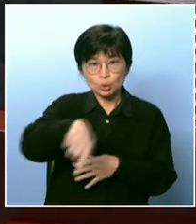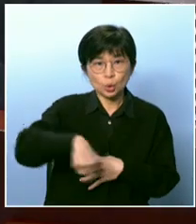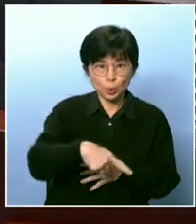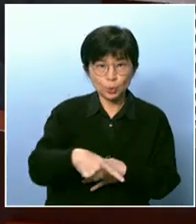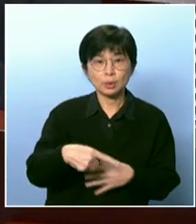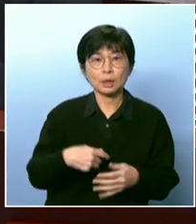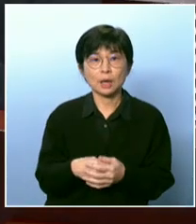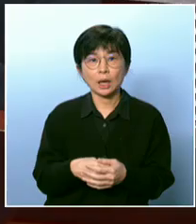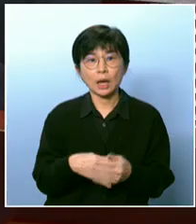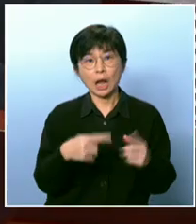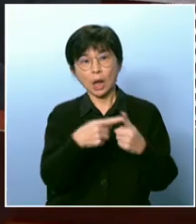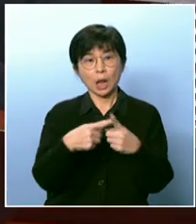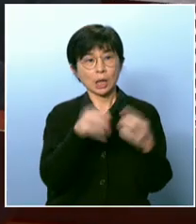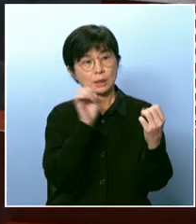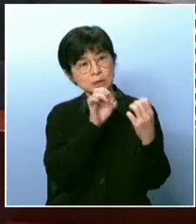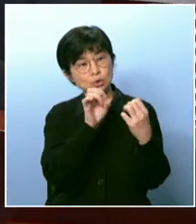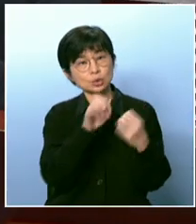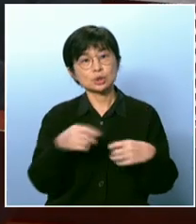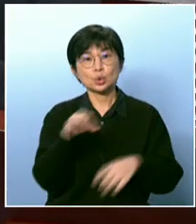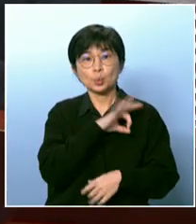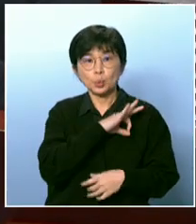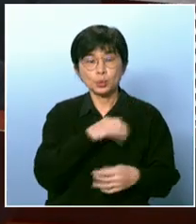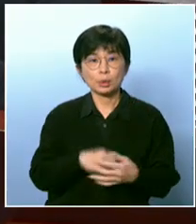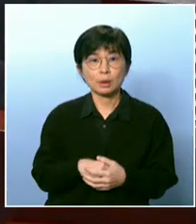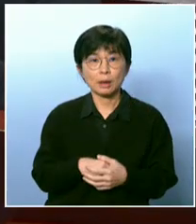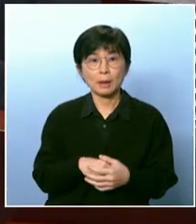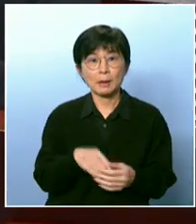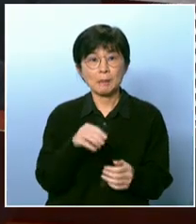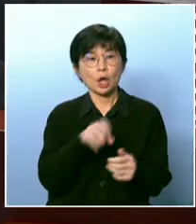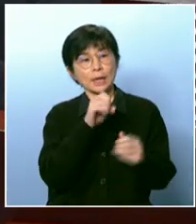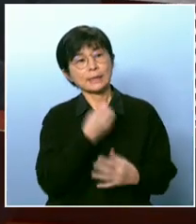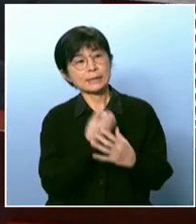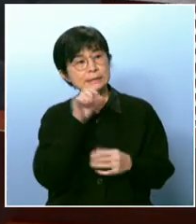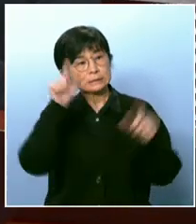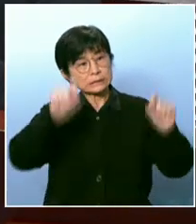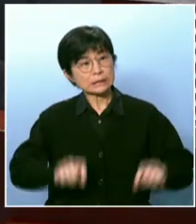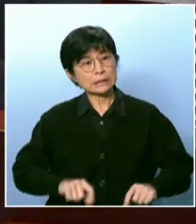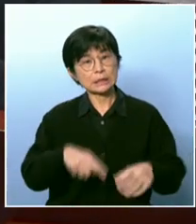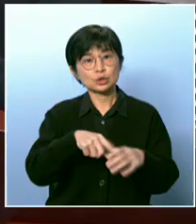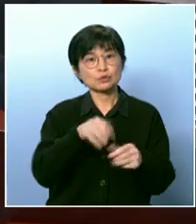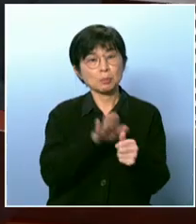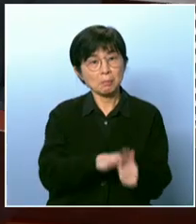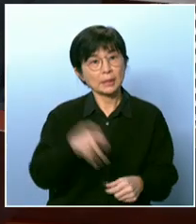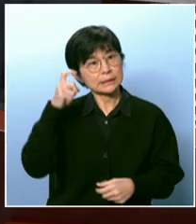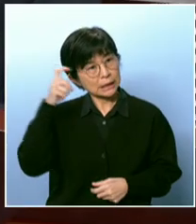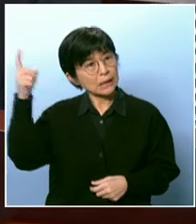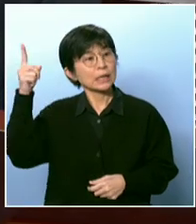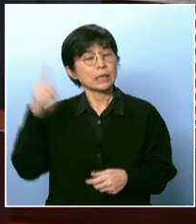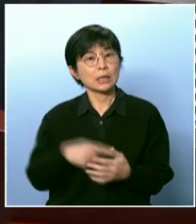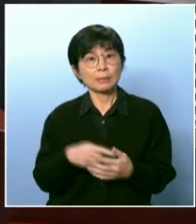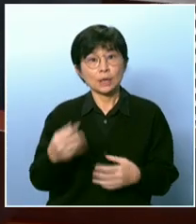as mentorship. I remember there was a consultation in Tongchong, and